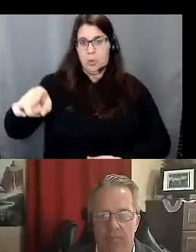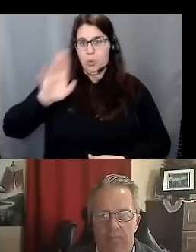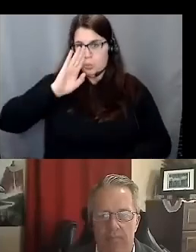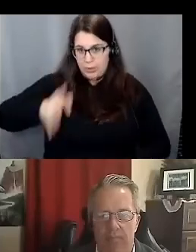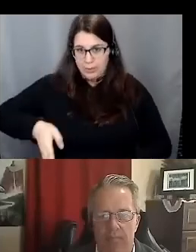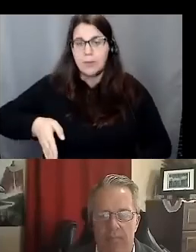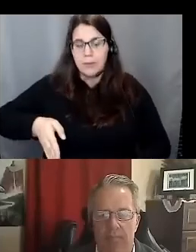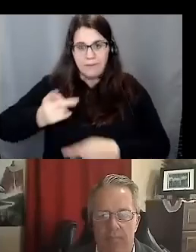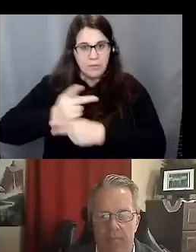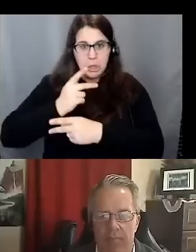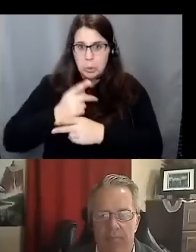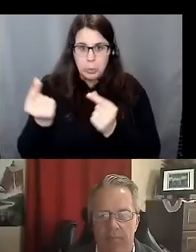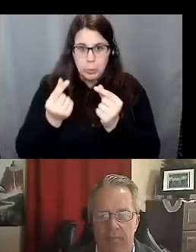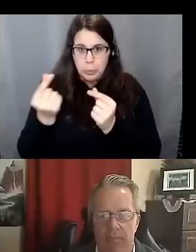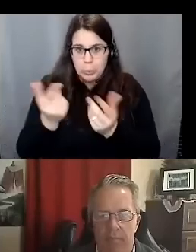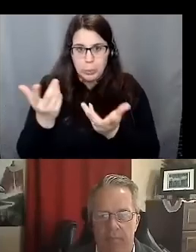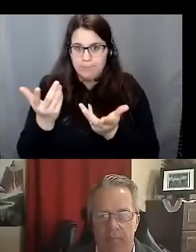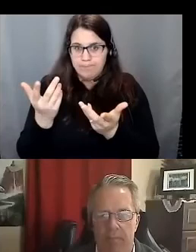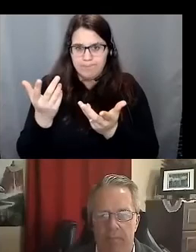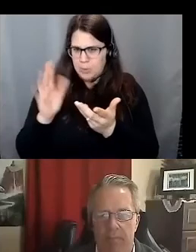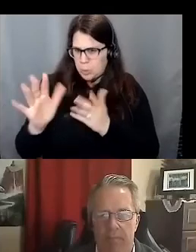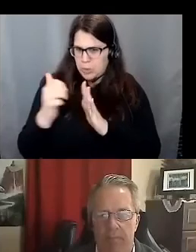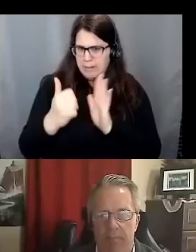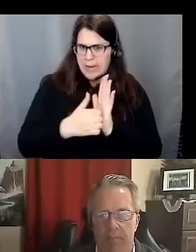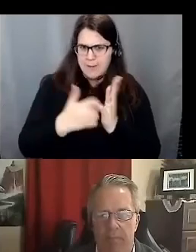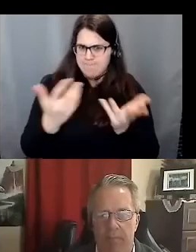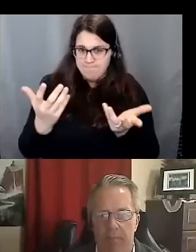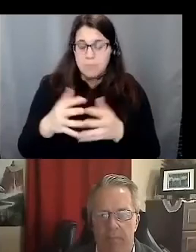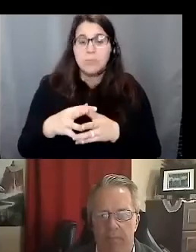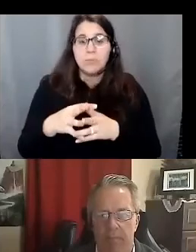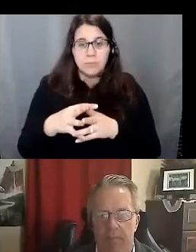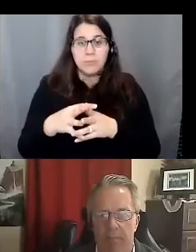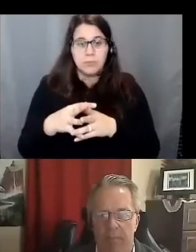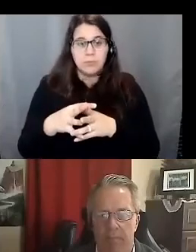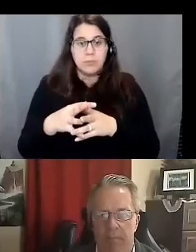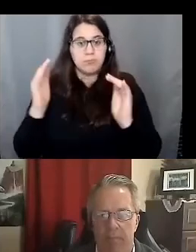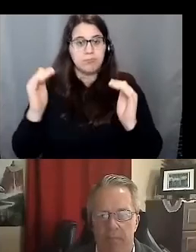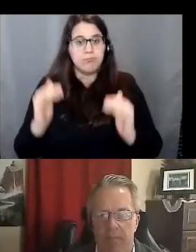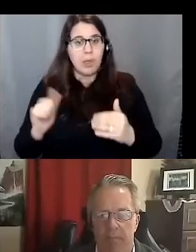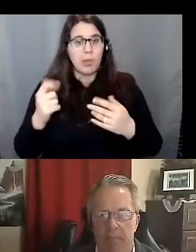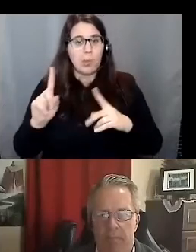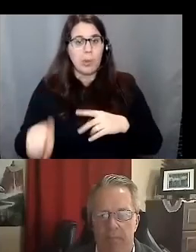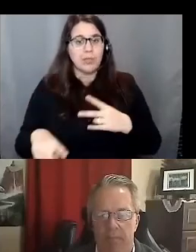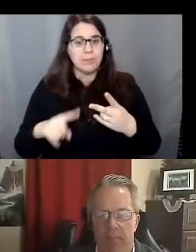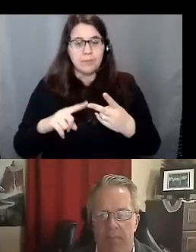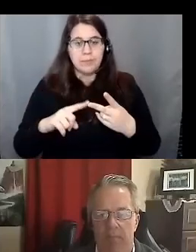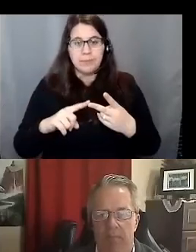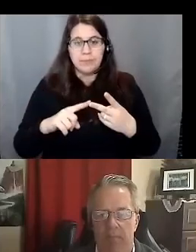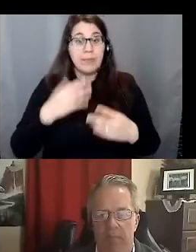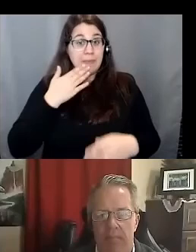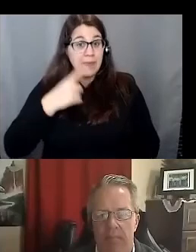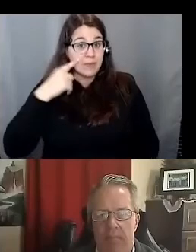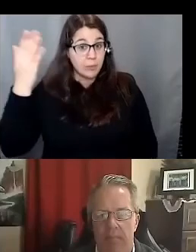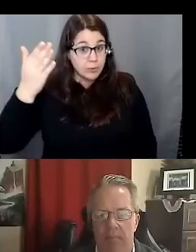figure out what's going on there with your issue. And then we have another question. Thanks for the